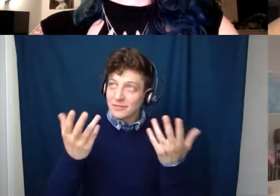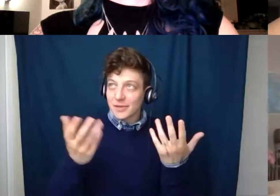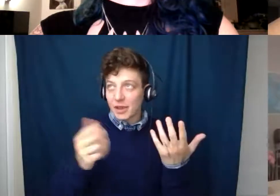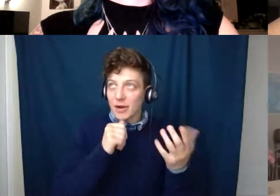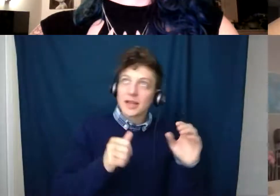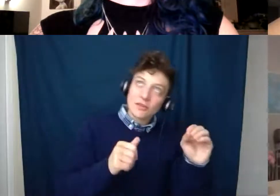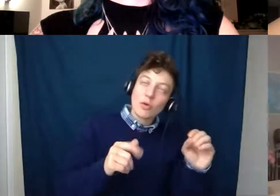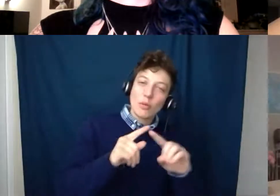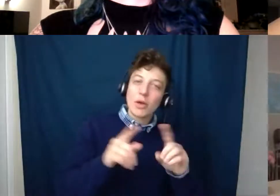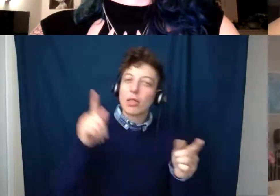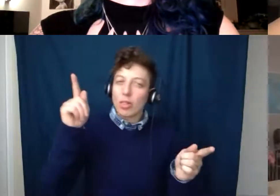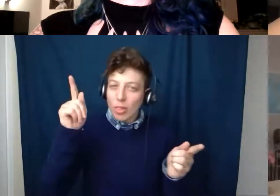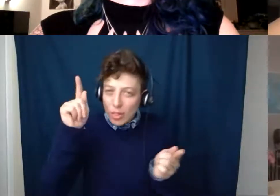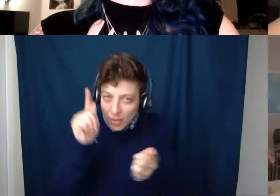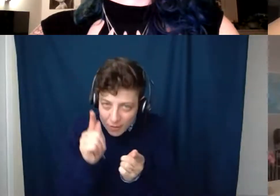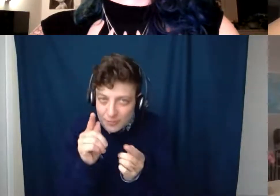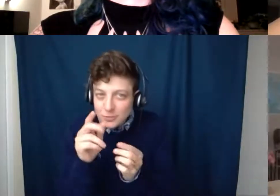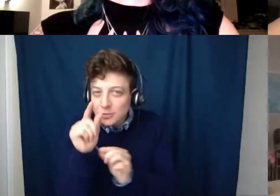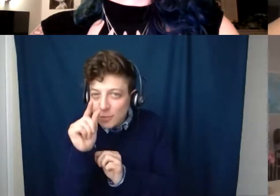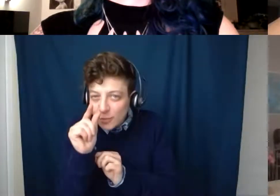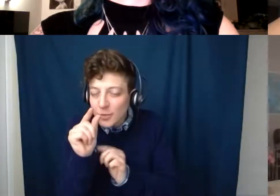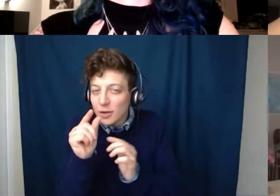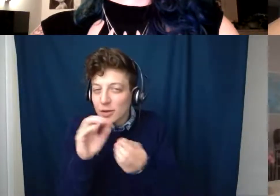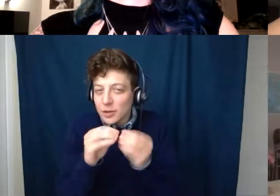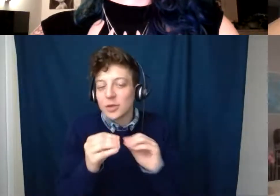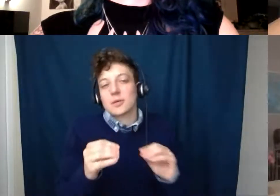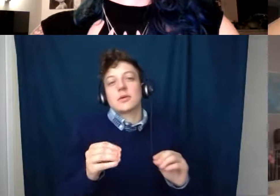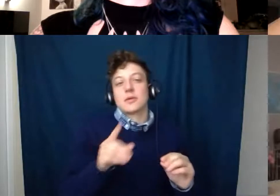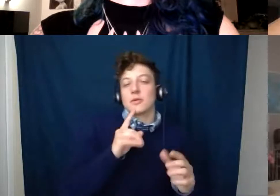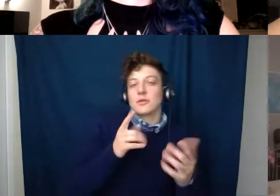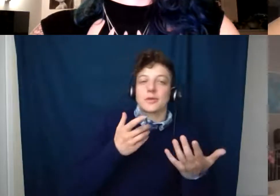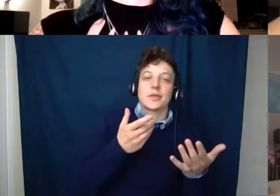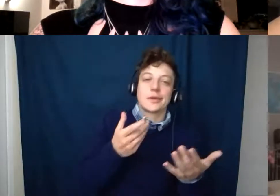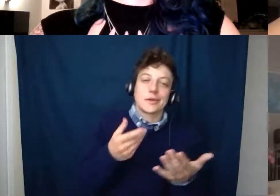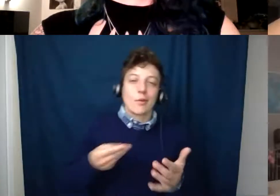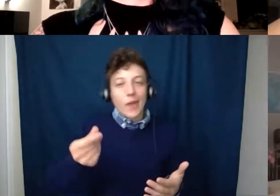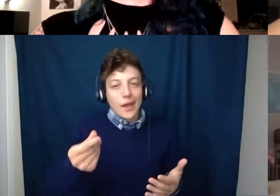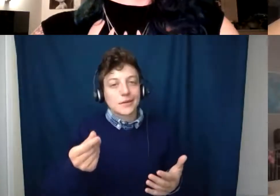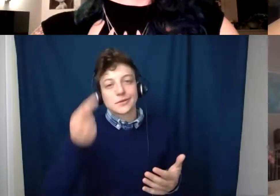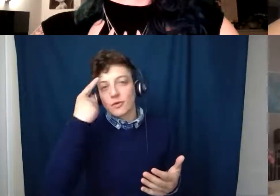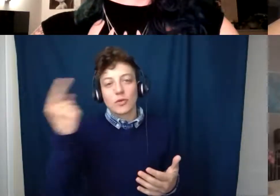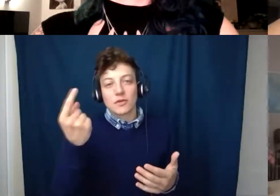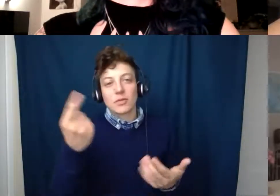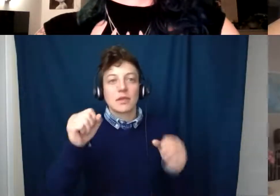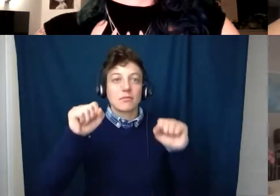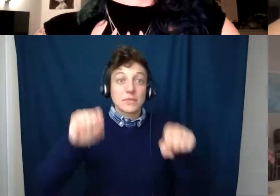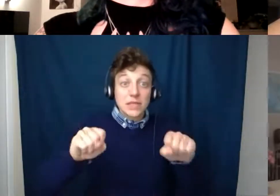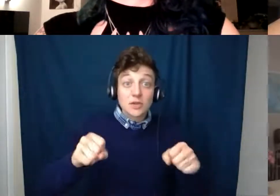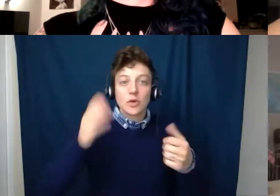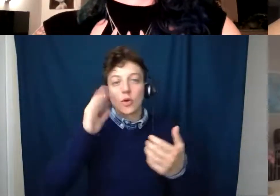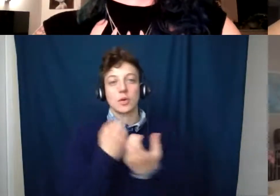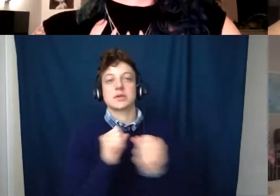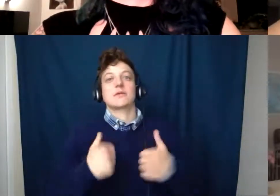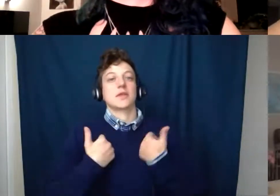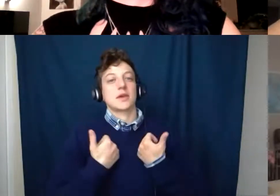so I think it's a really hard like behavior change to make to pay money for this thing that, has the potential to save a life, but at the